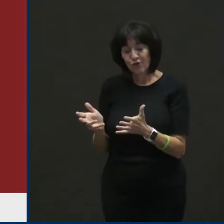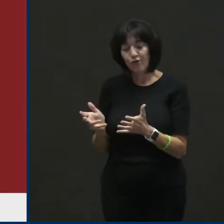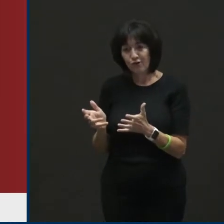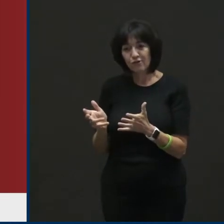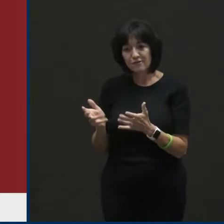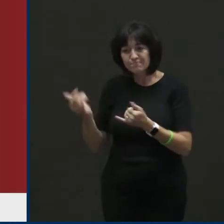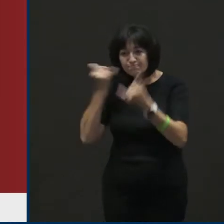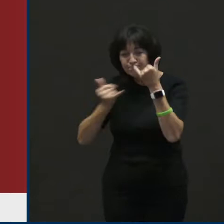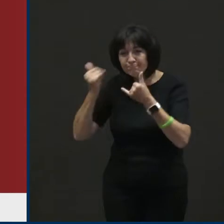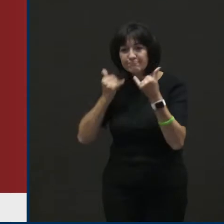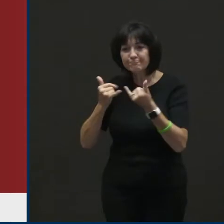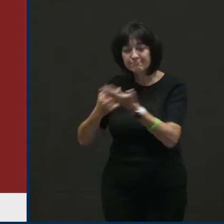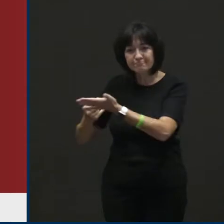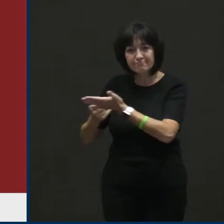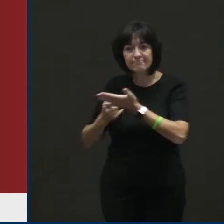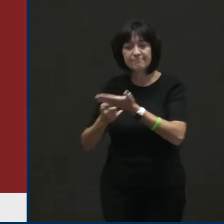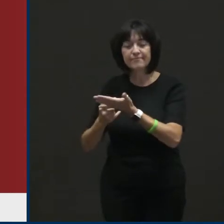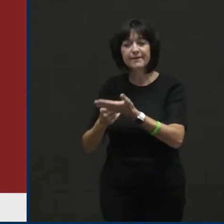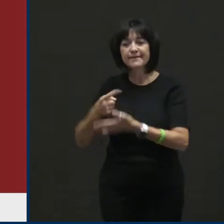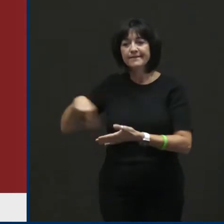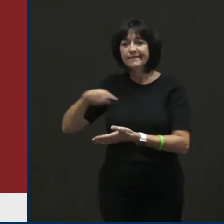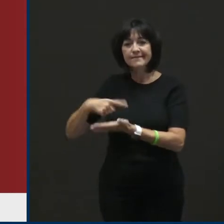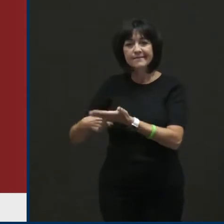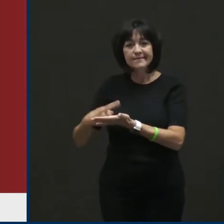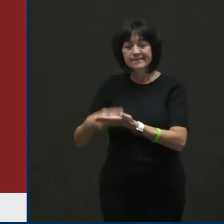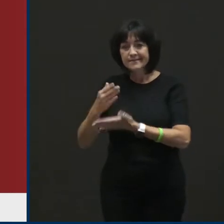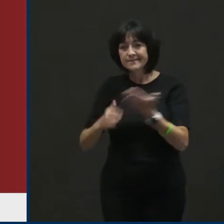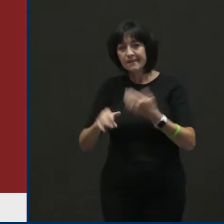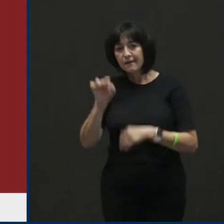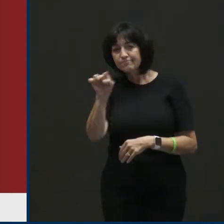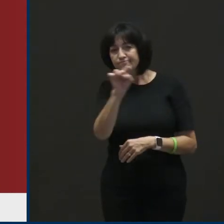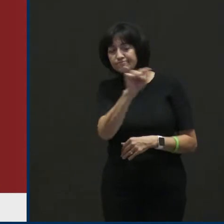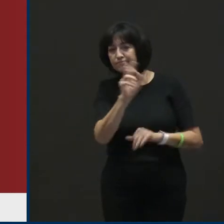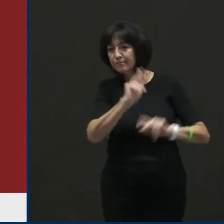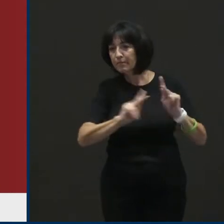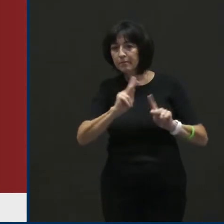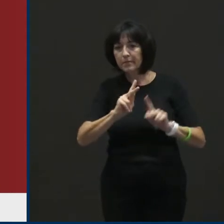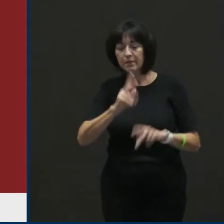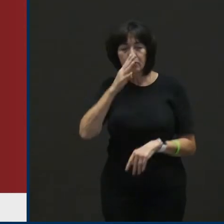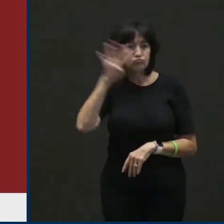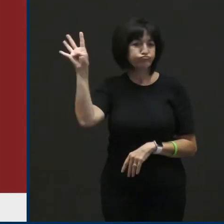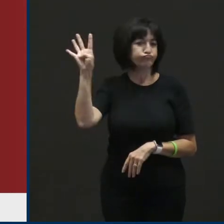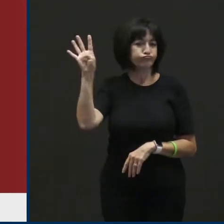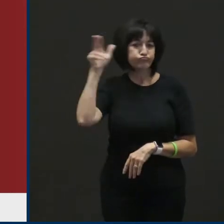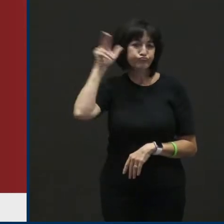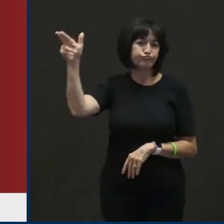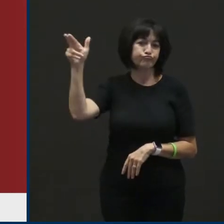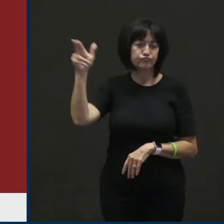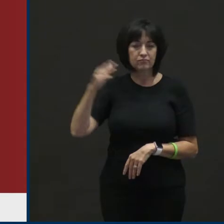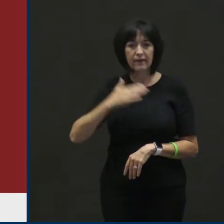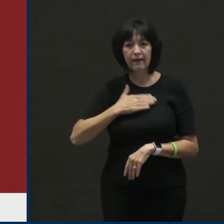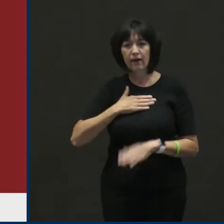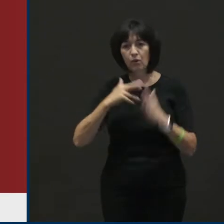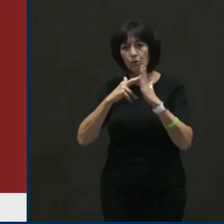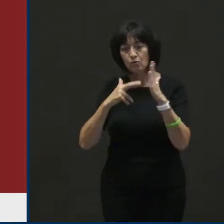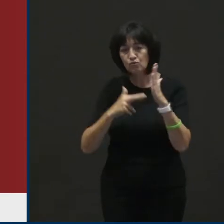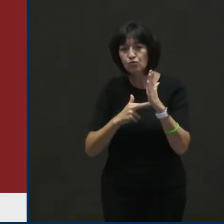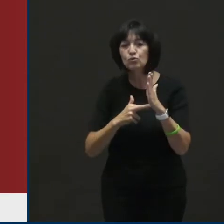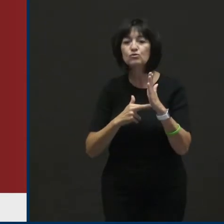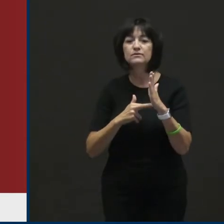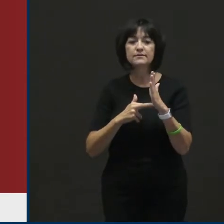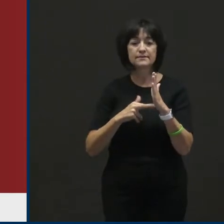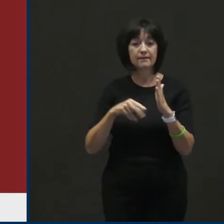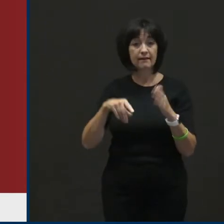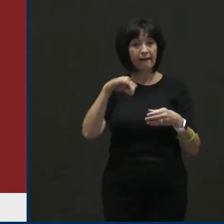following the restrictions, that might need some enforcement action, challenges that they've had with elections through the spring, and